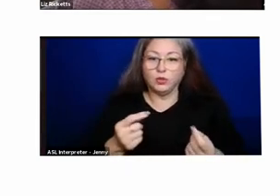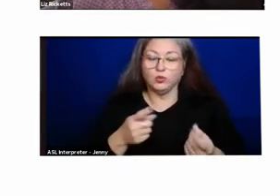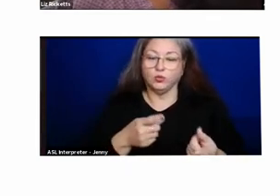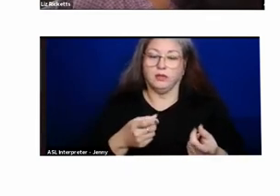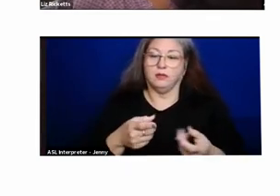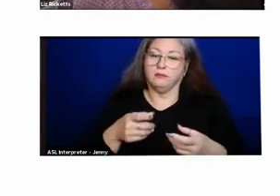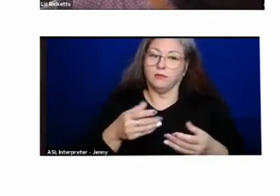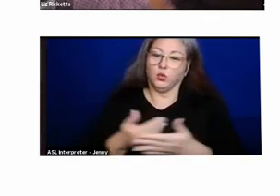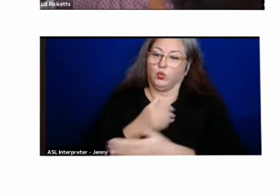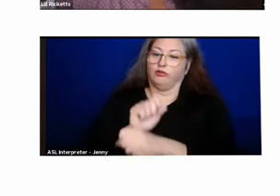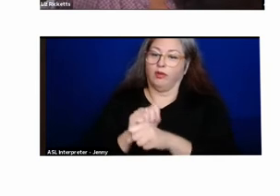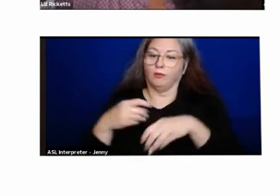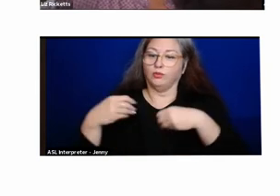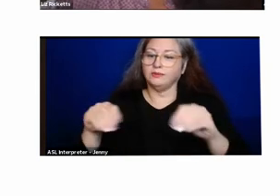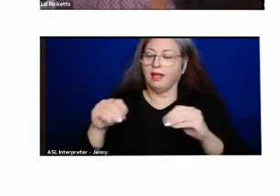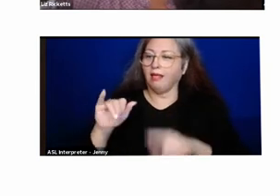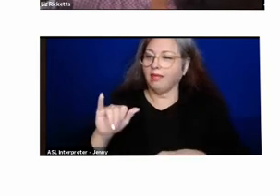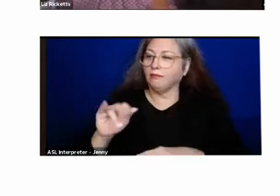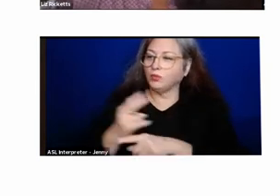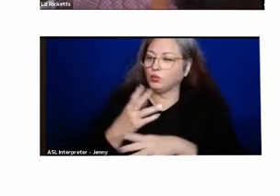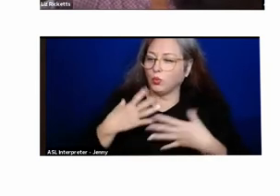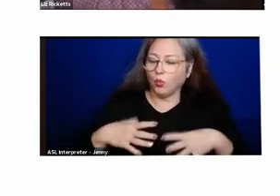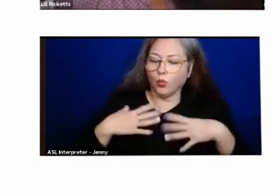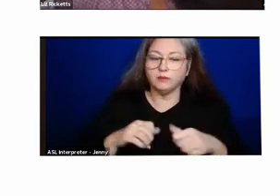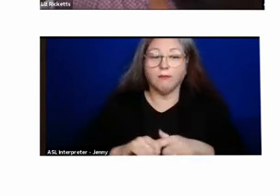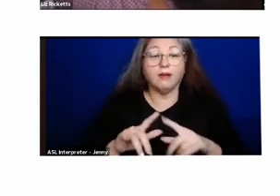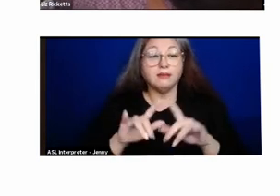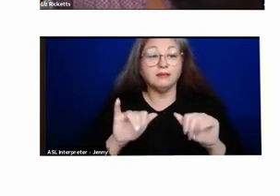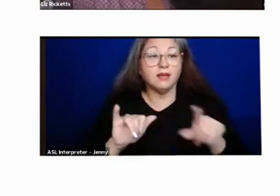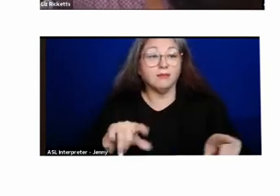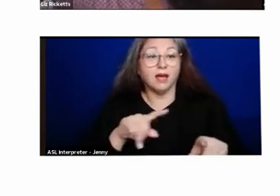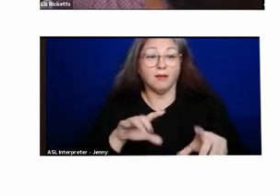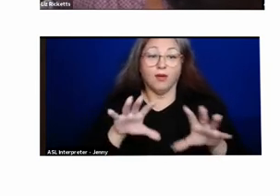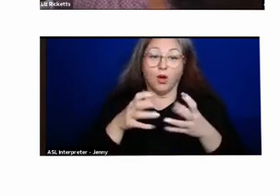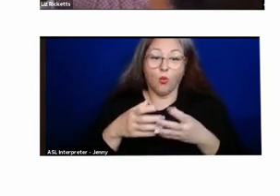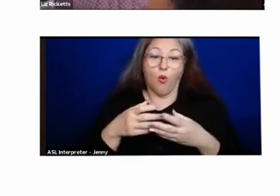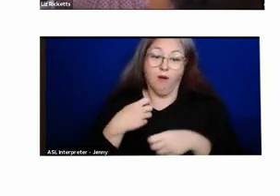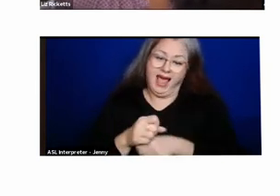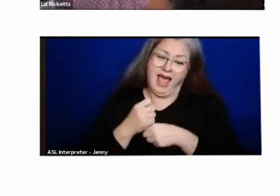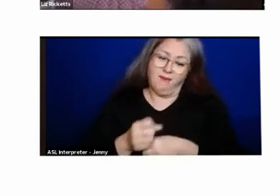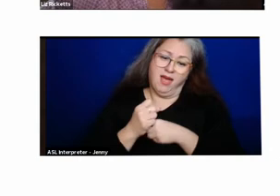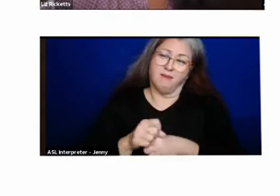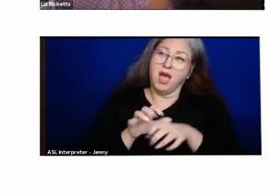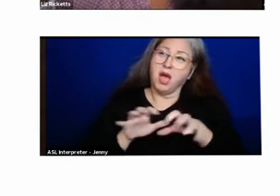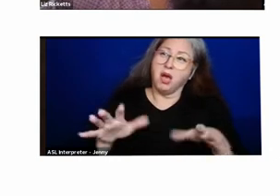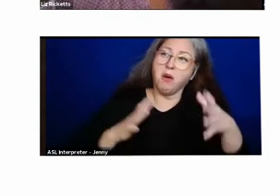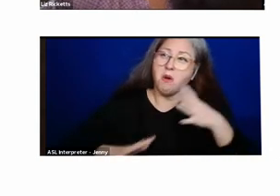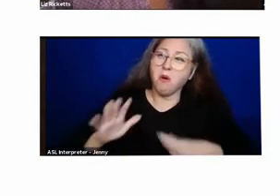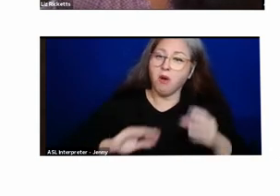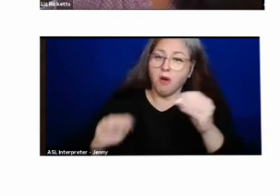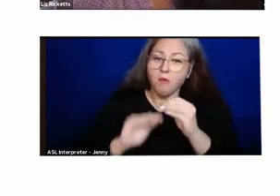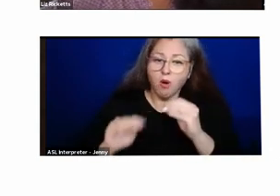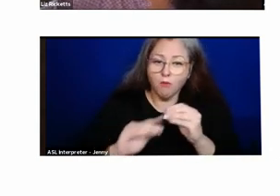secondhand goods. Meanwhile, the global north is pumping out more clothing than ever before, and that clothing will